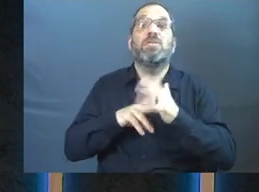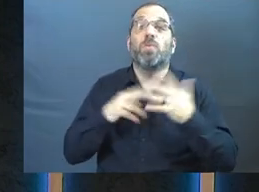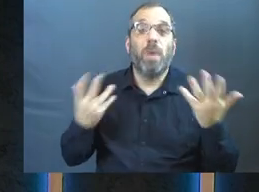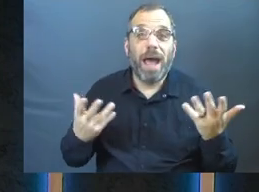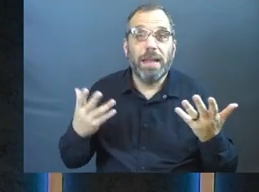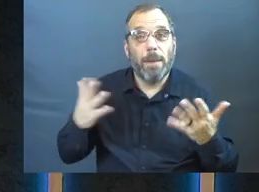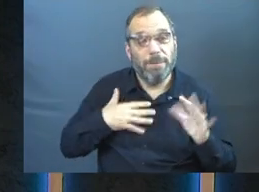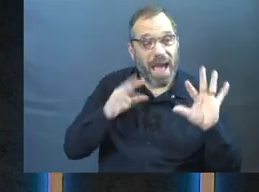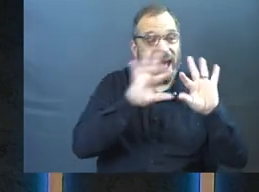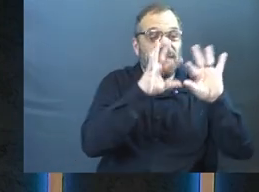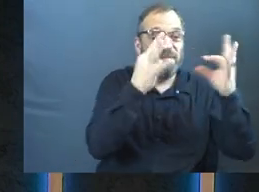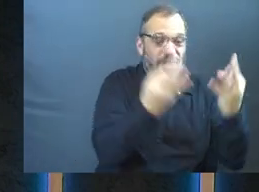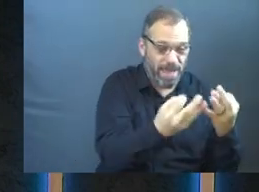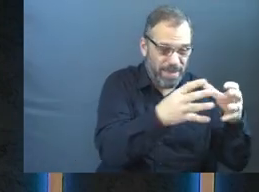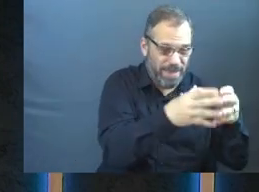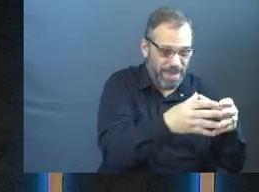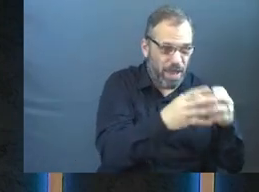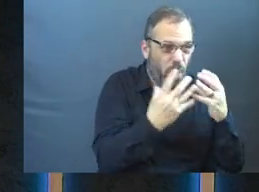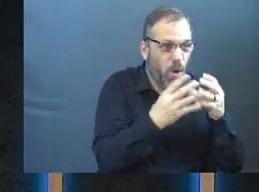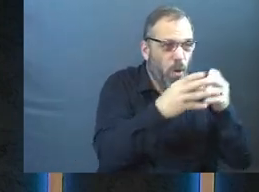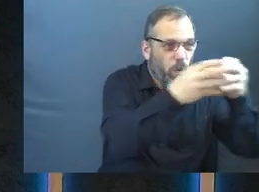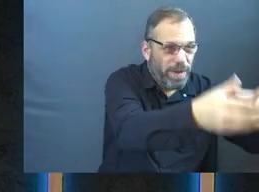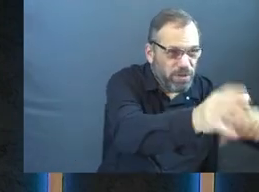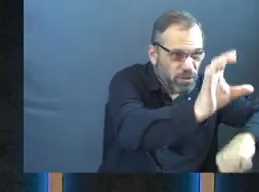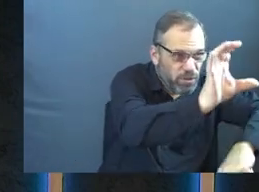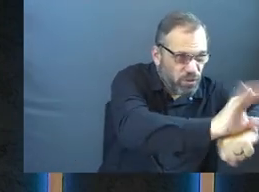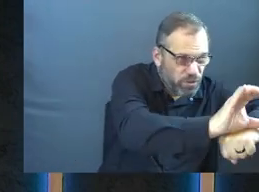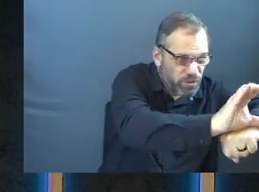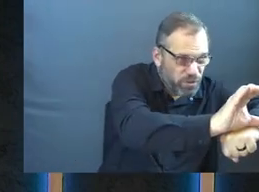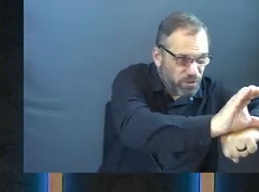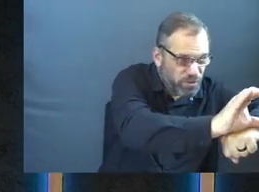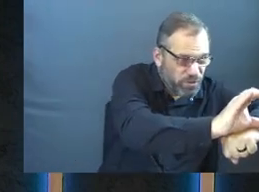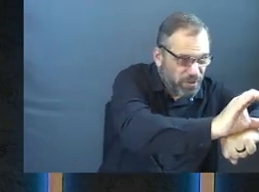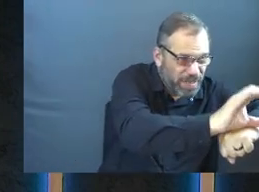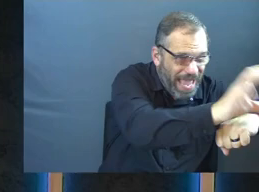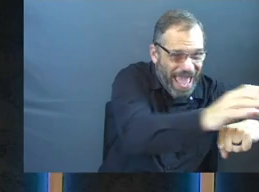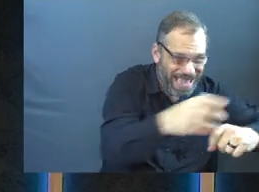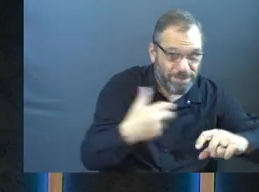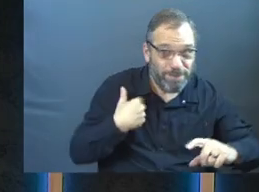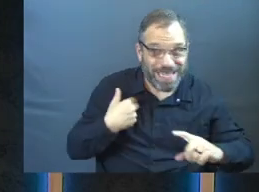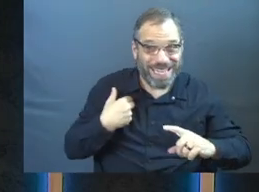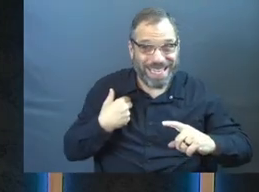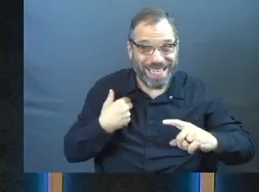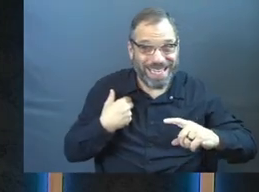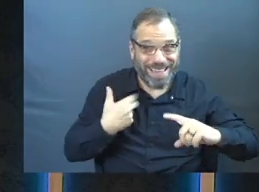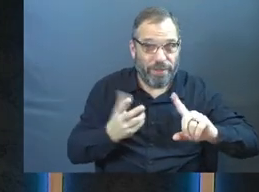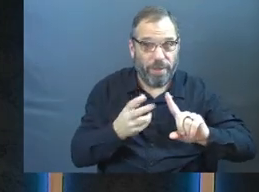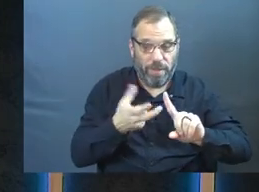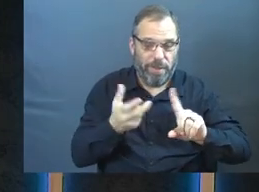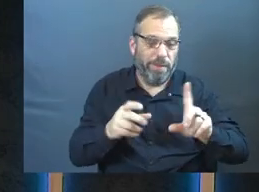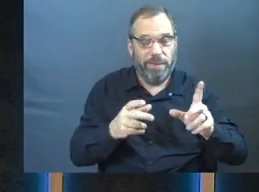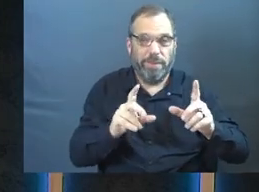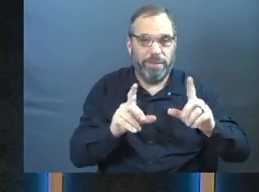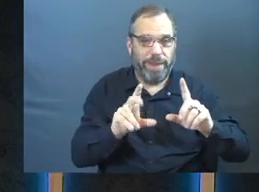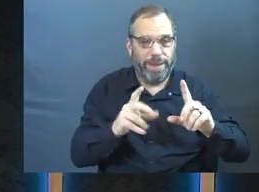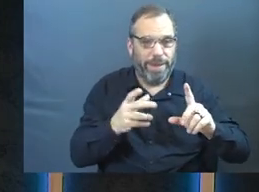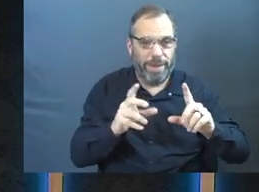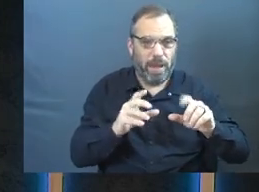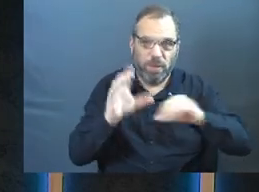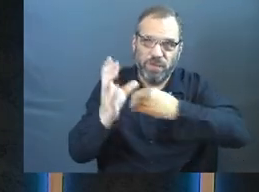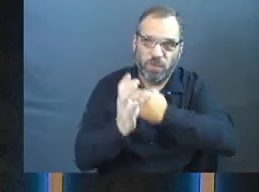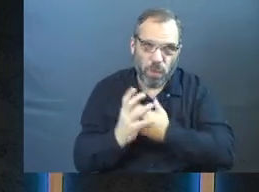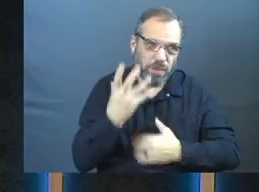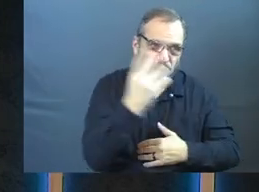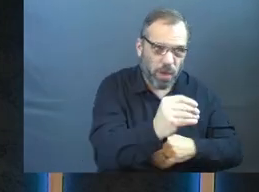that my family always went to church. And they drug me along every single time that they went. But